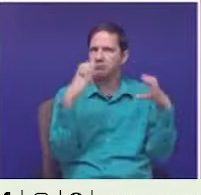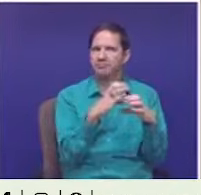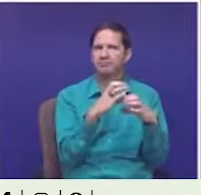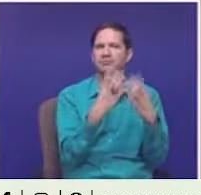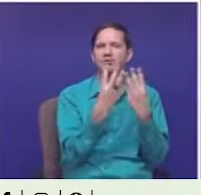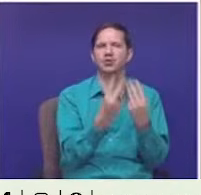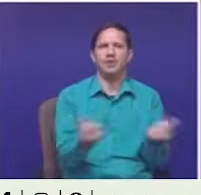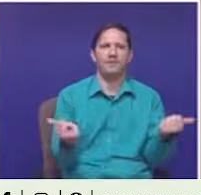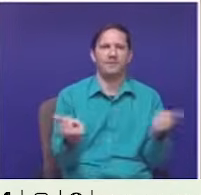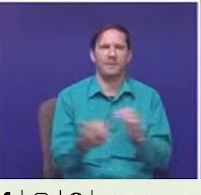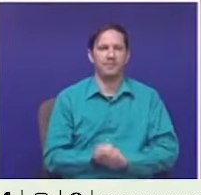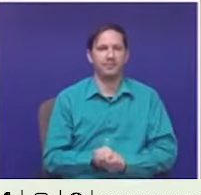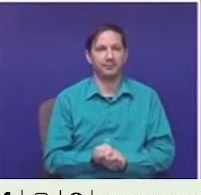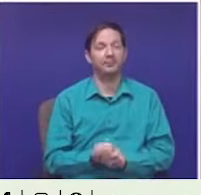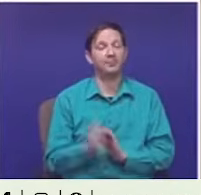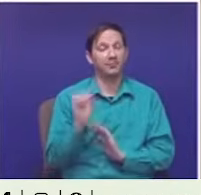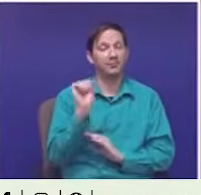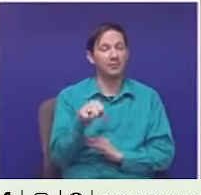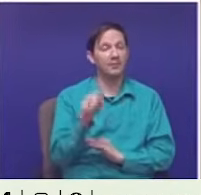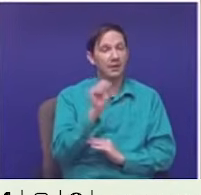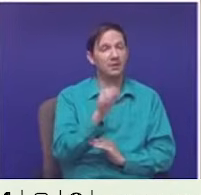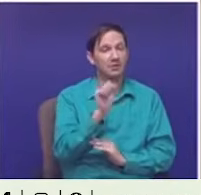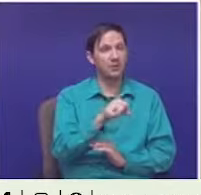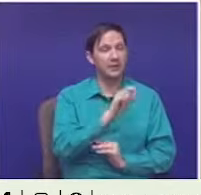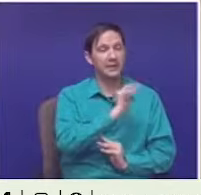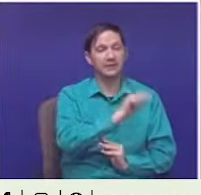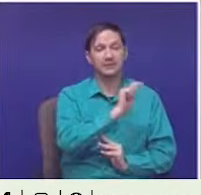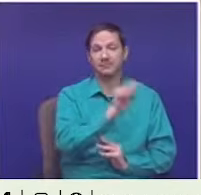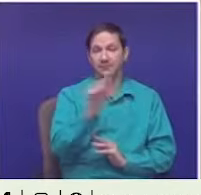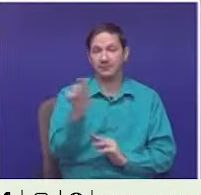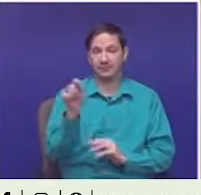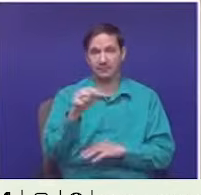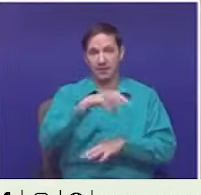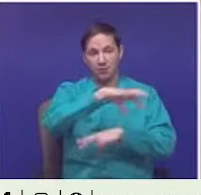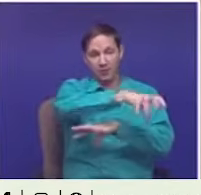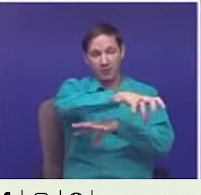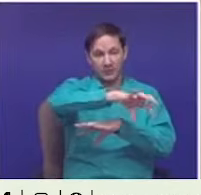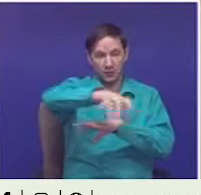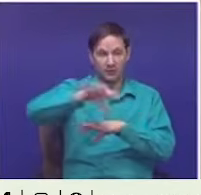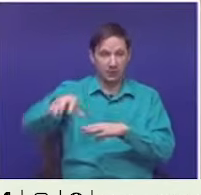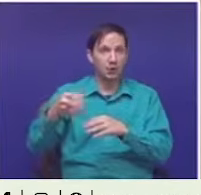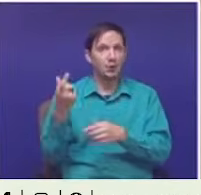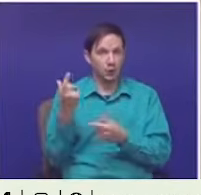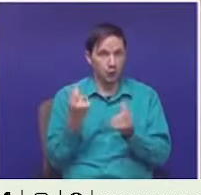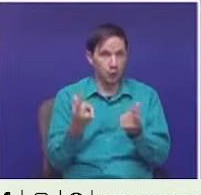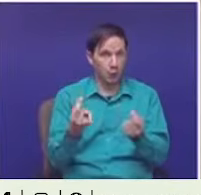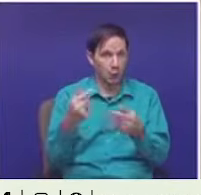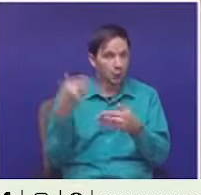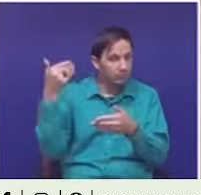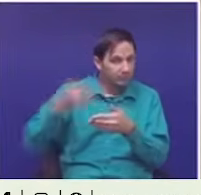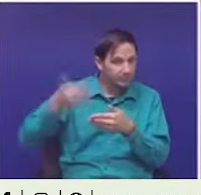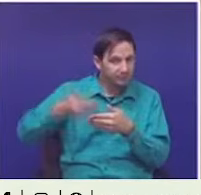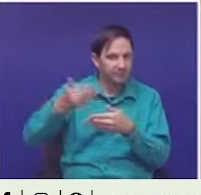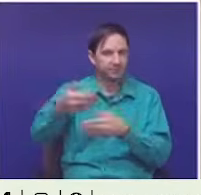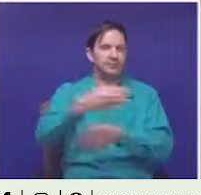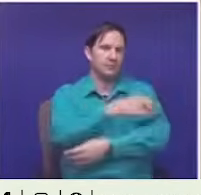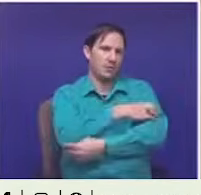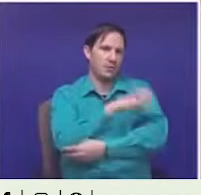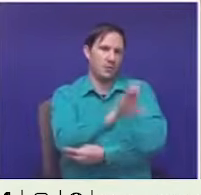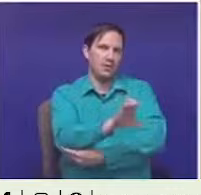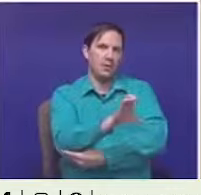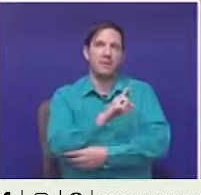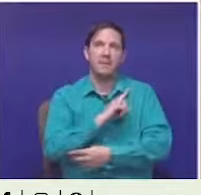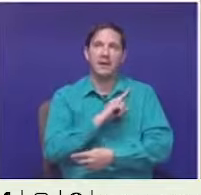So provinces are doing continuous empowerment of SGBs, but ultimately we